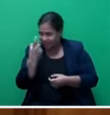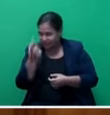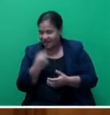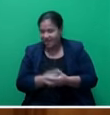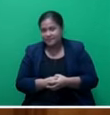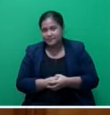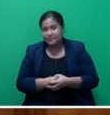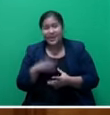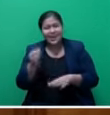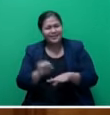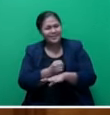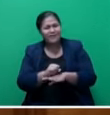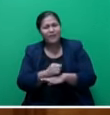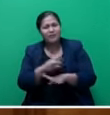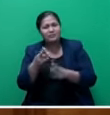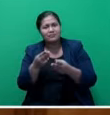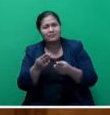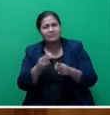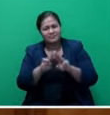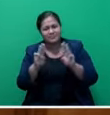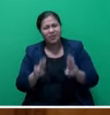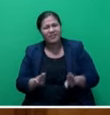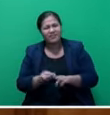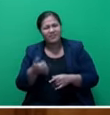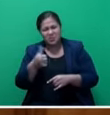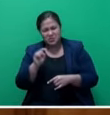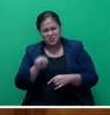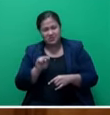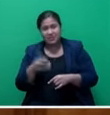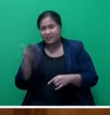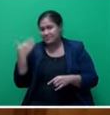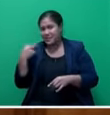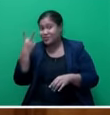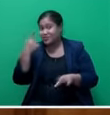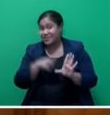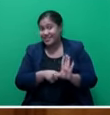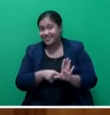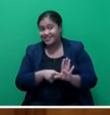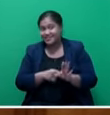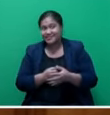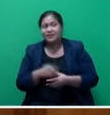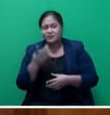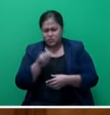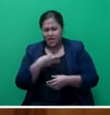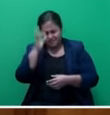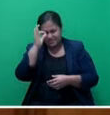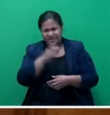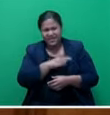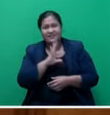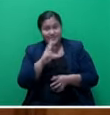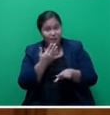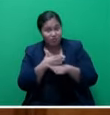The Singapore model was brought here about 2 years ago, when I believe some work is happening in